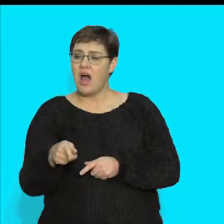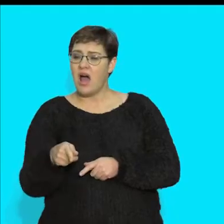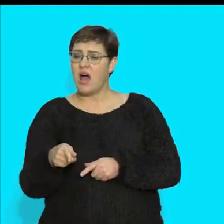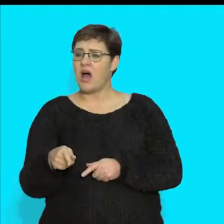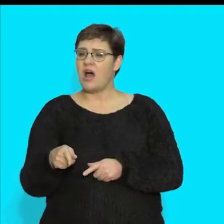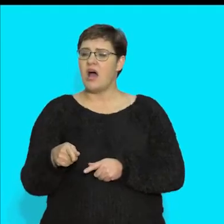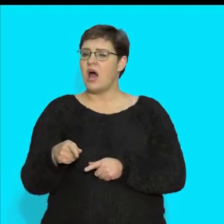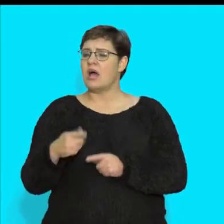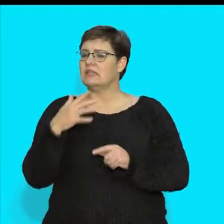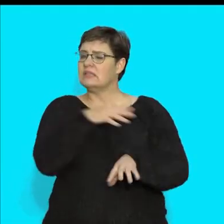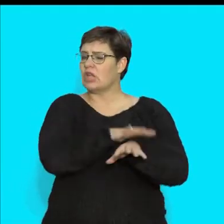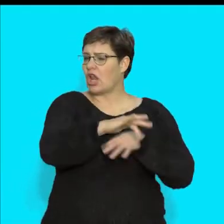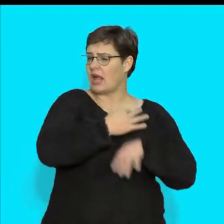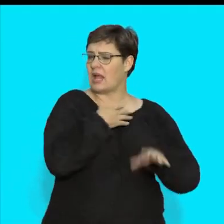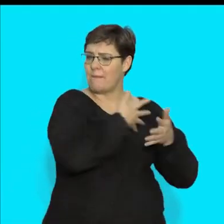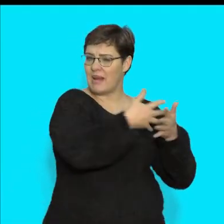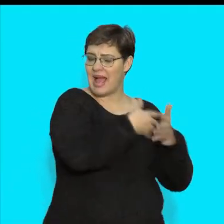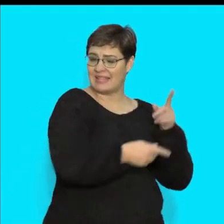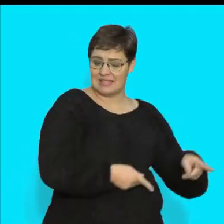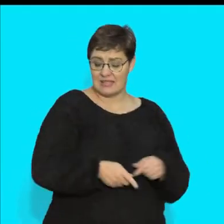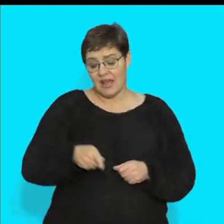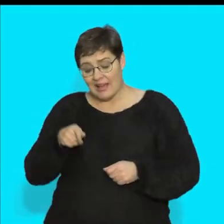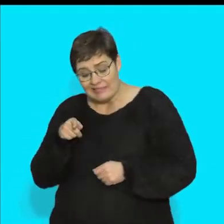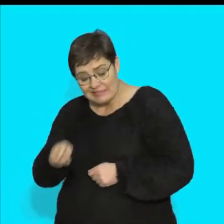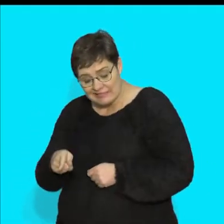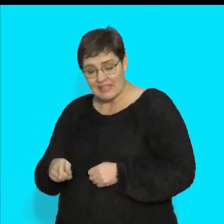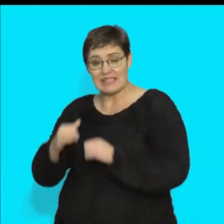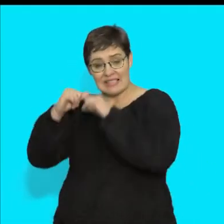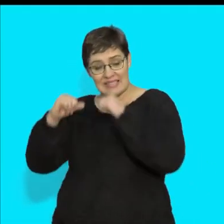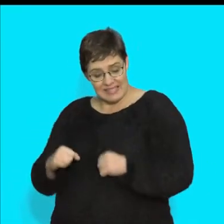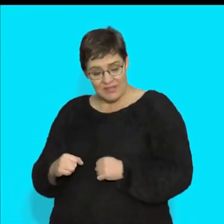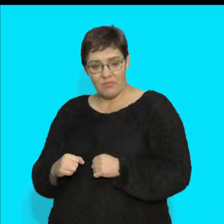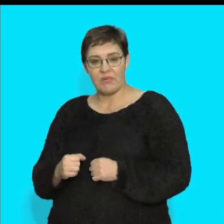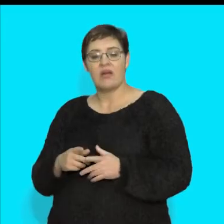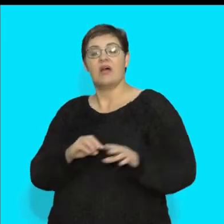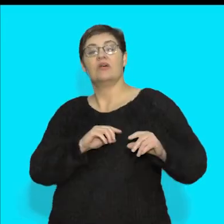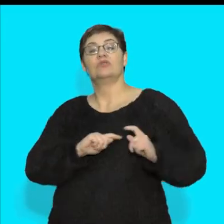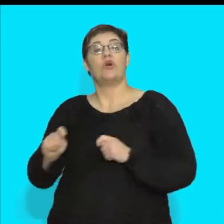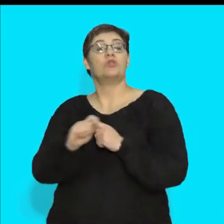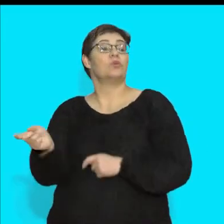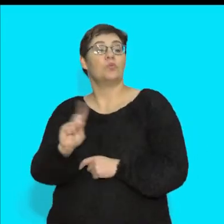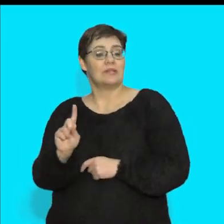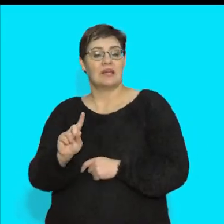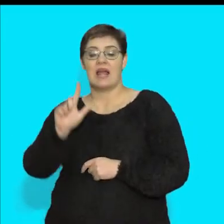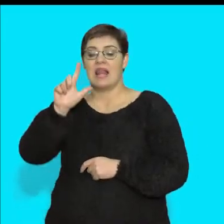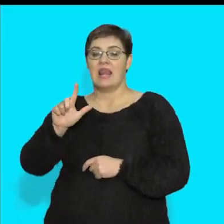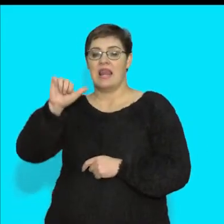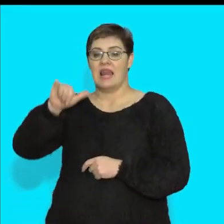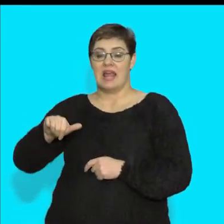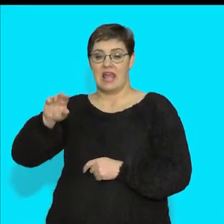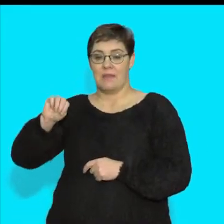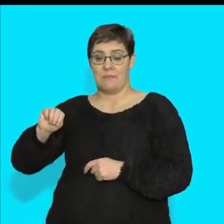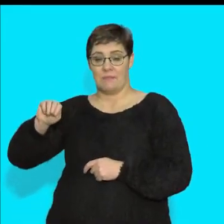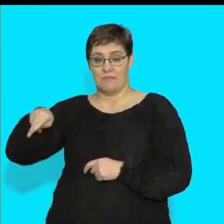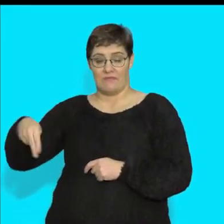right, our circulatory carried blood, our lymphatic system is going to transport this fluid that we